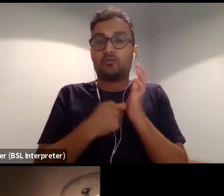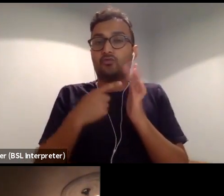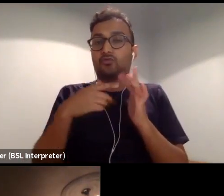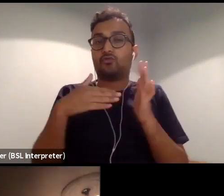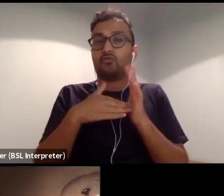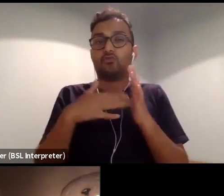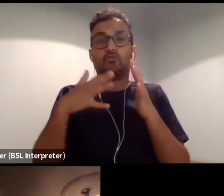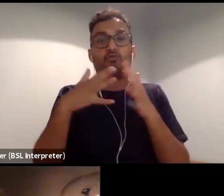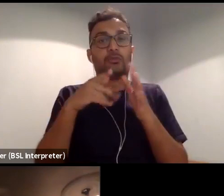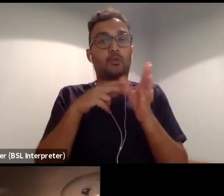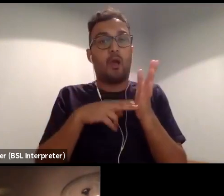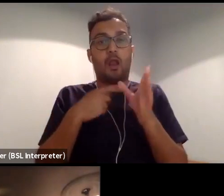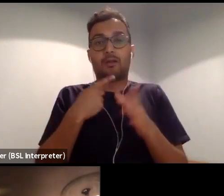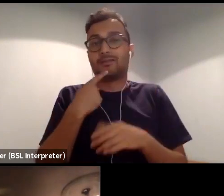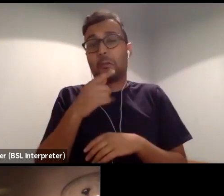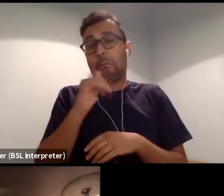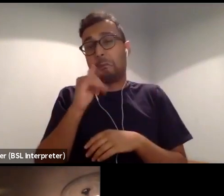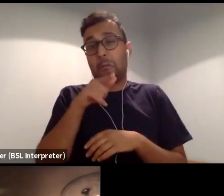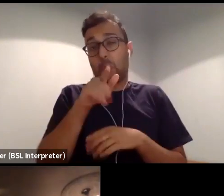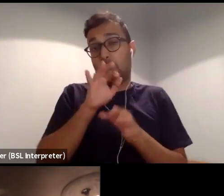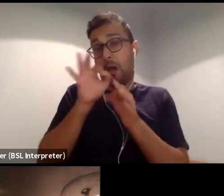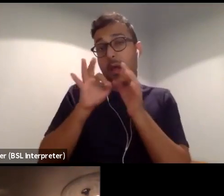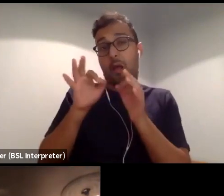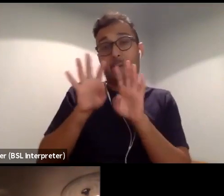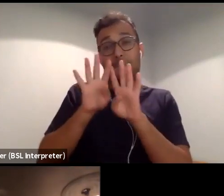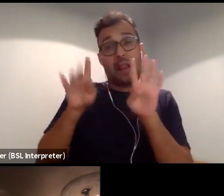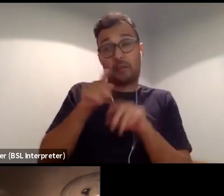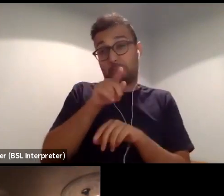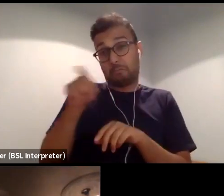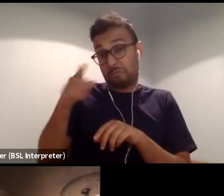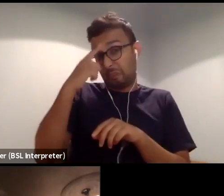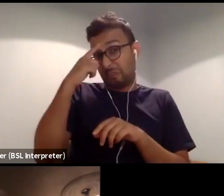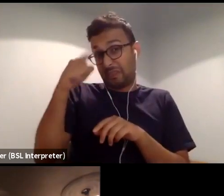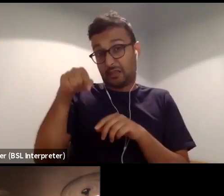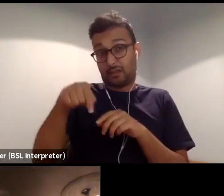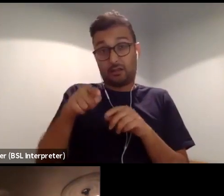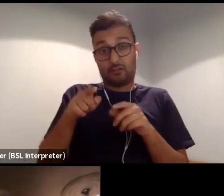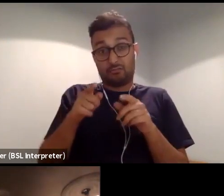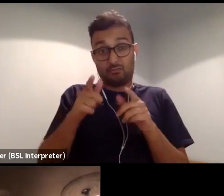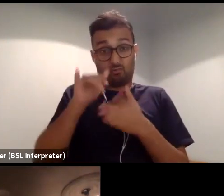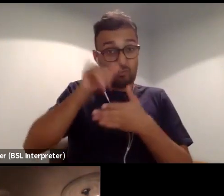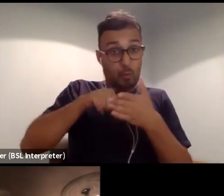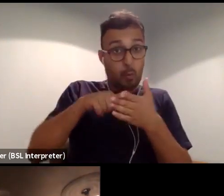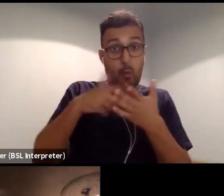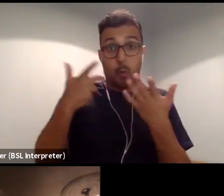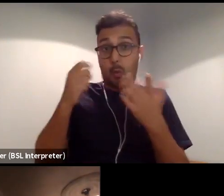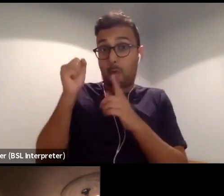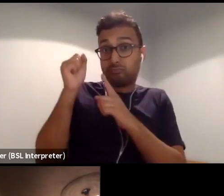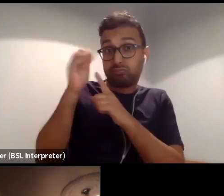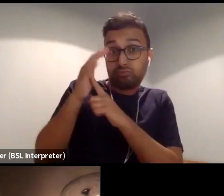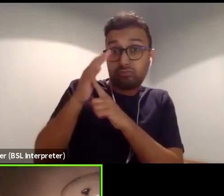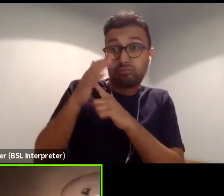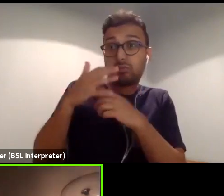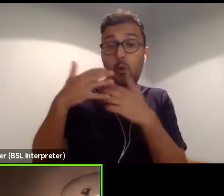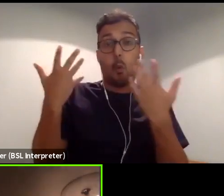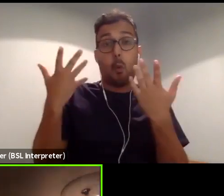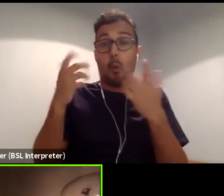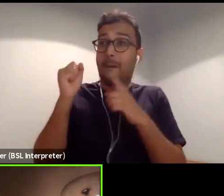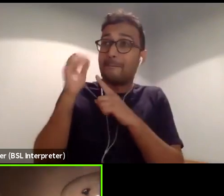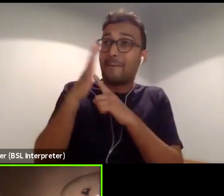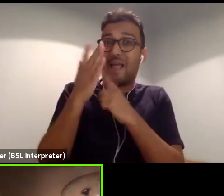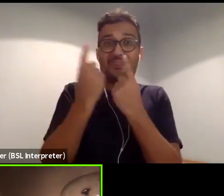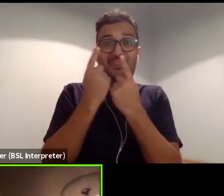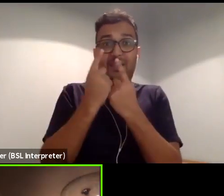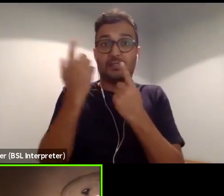panelists, what, you know, how significant they think the report is and what are the main takeaways for them. Who wants to come in on